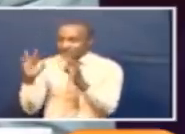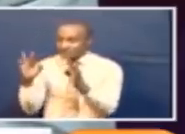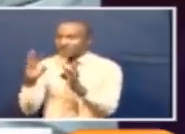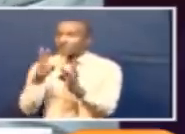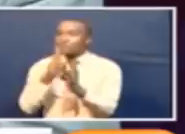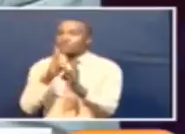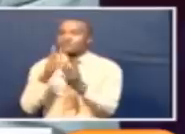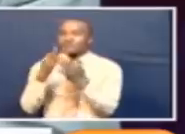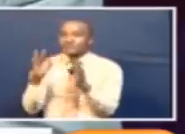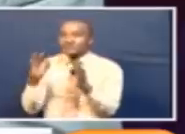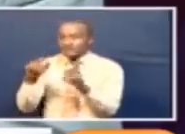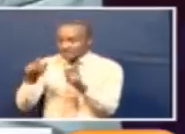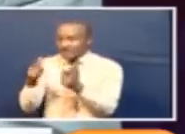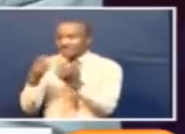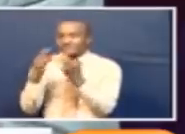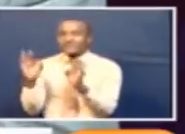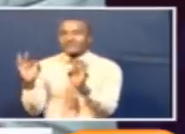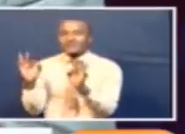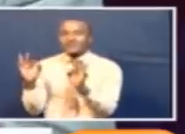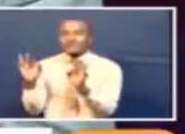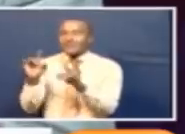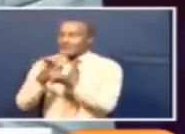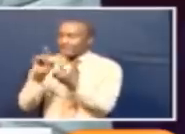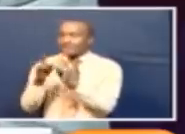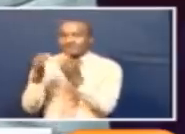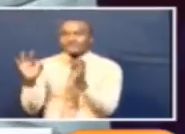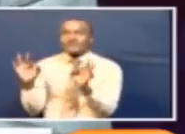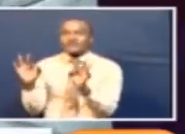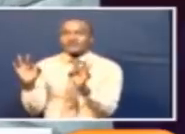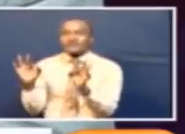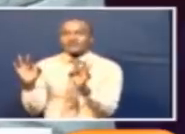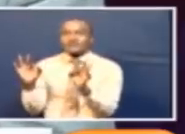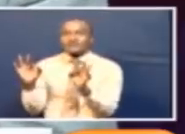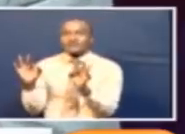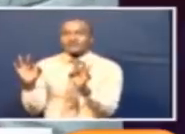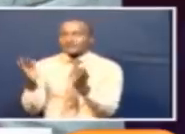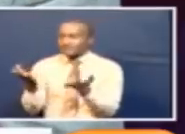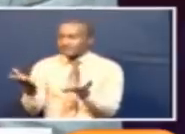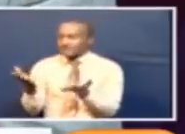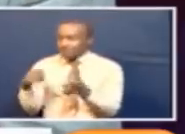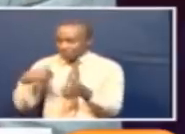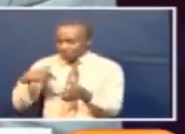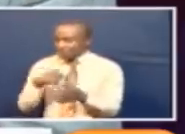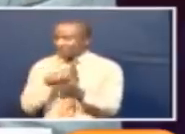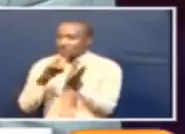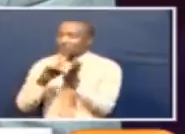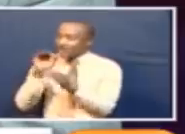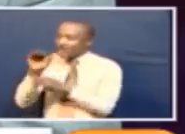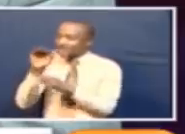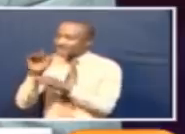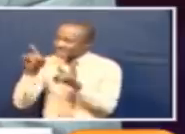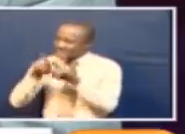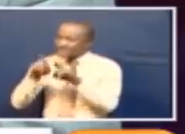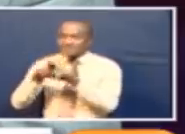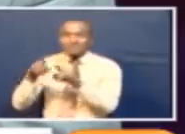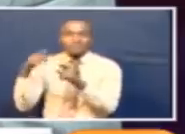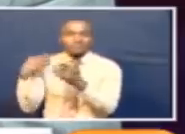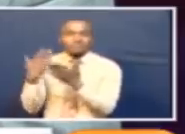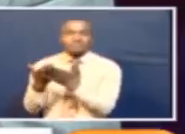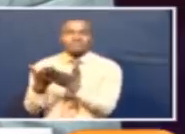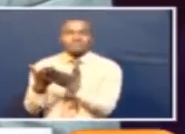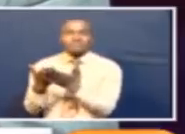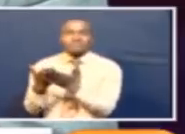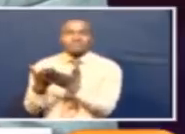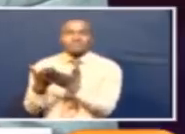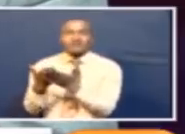water, free gas, you know, everything. The same things that we, the Kenyan doctors, have been asking for. But we are not. But hasn't